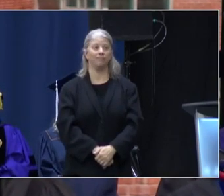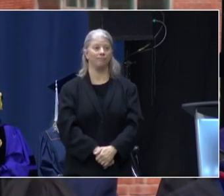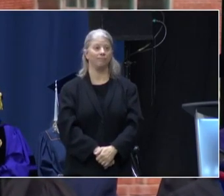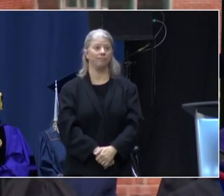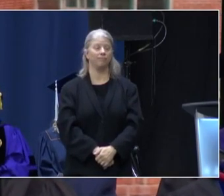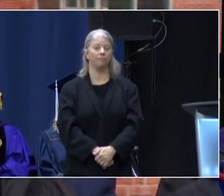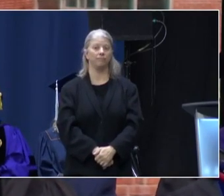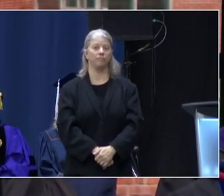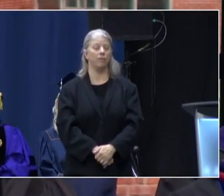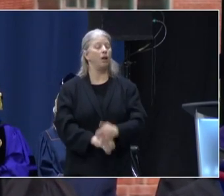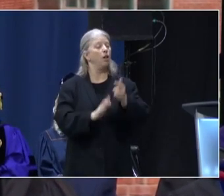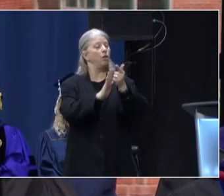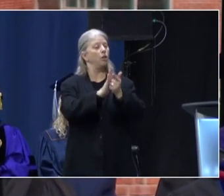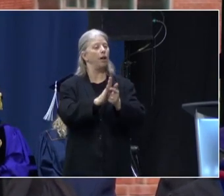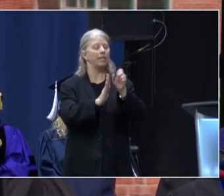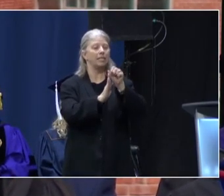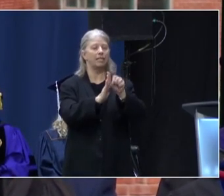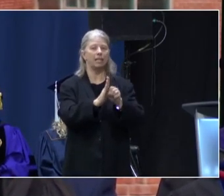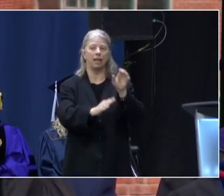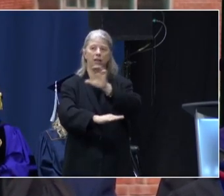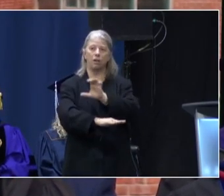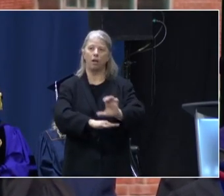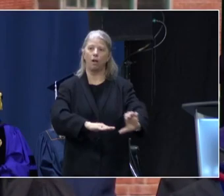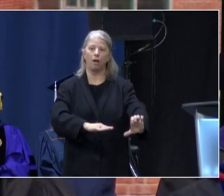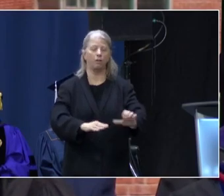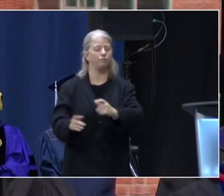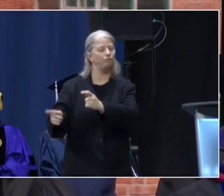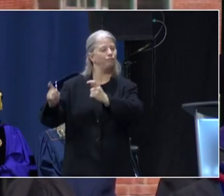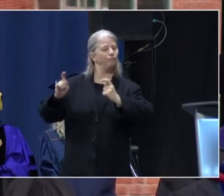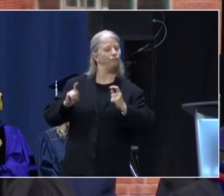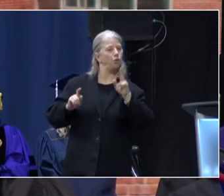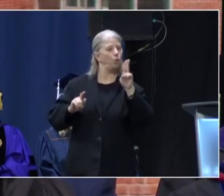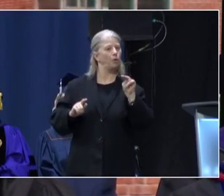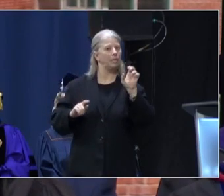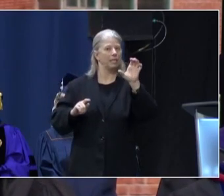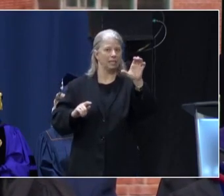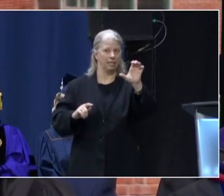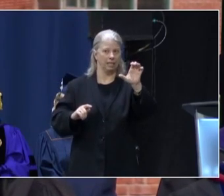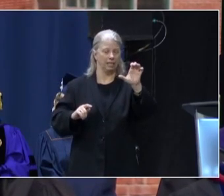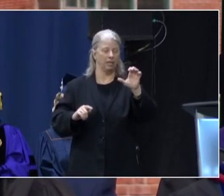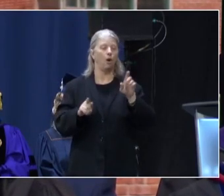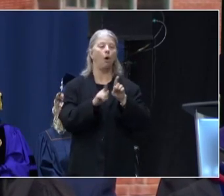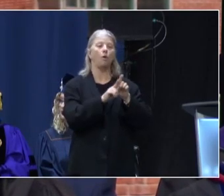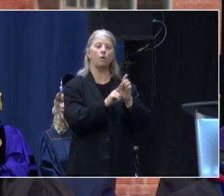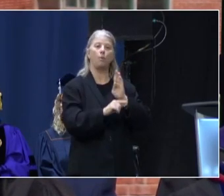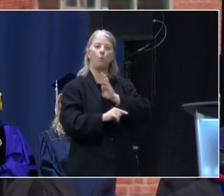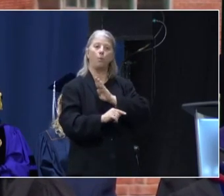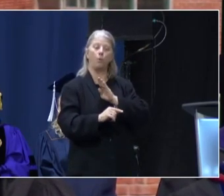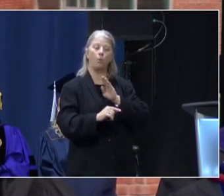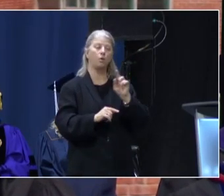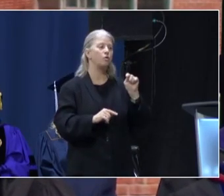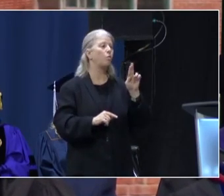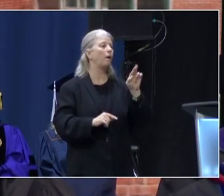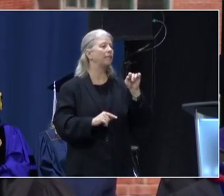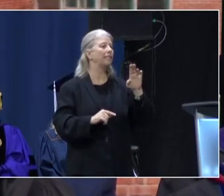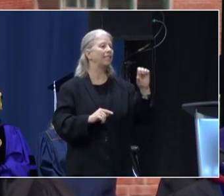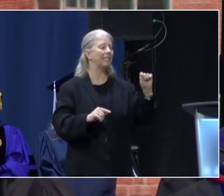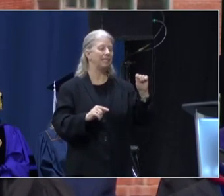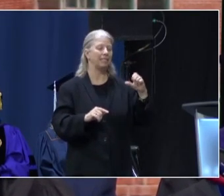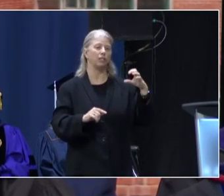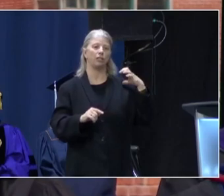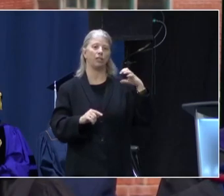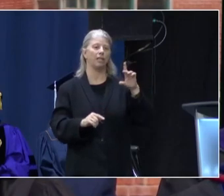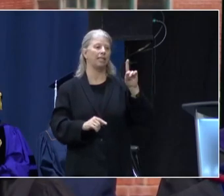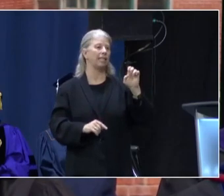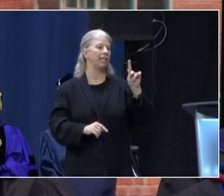The laws of the state of Colorado vest the authority for the University of Northern Colorado in its Board of Trustees. We are pleased to have Chairman